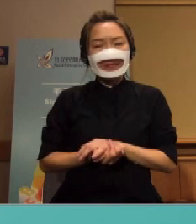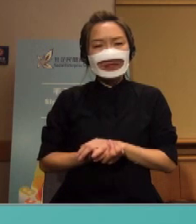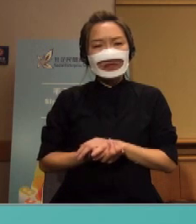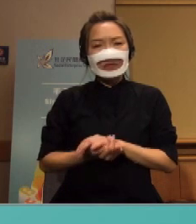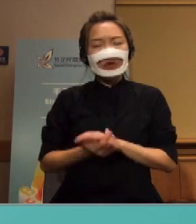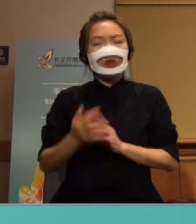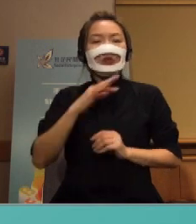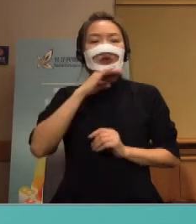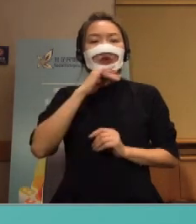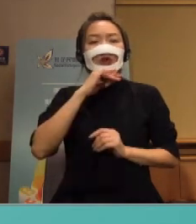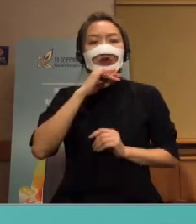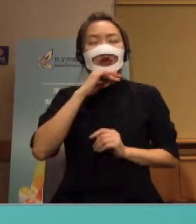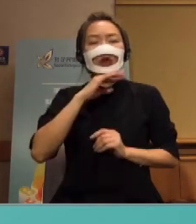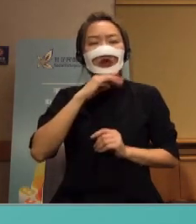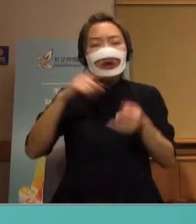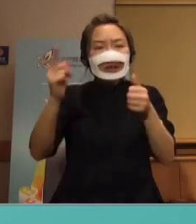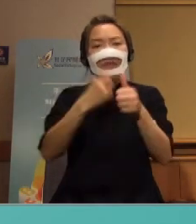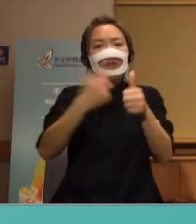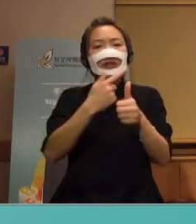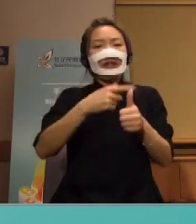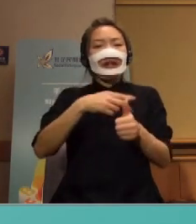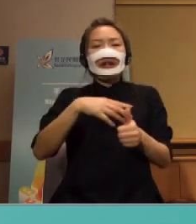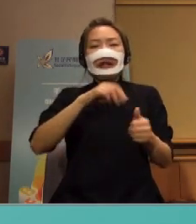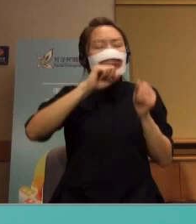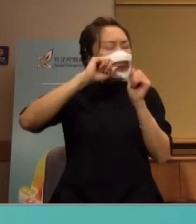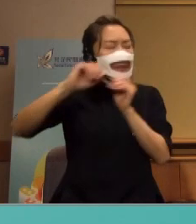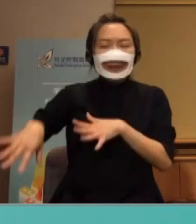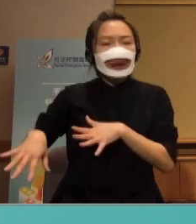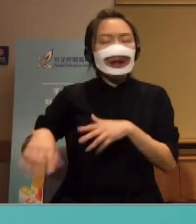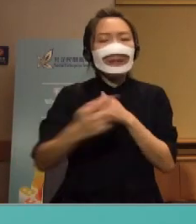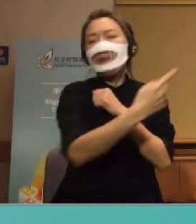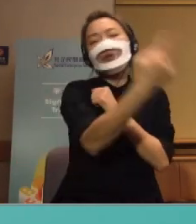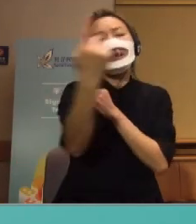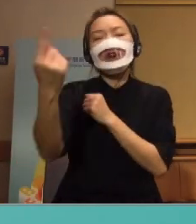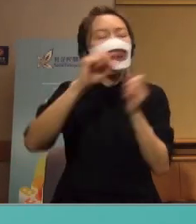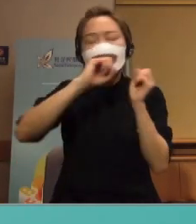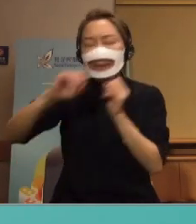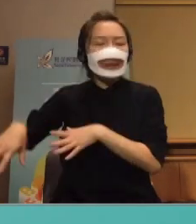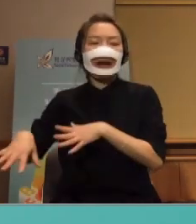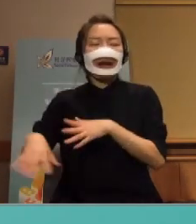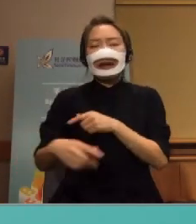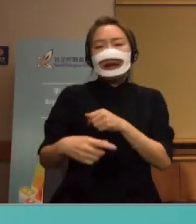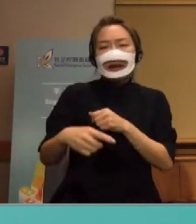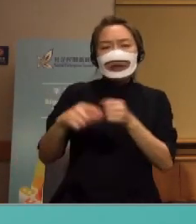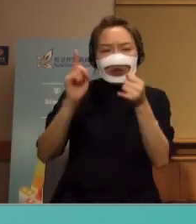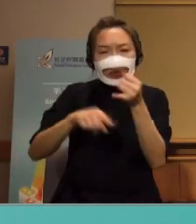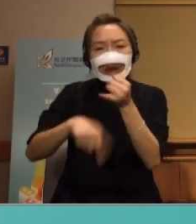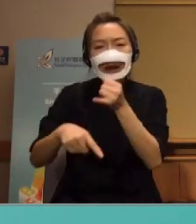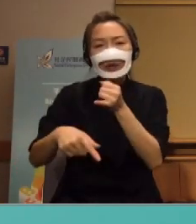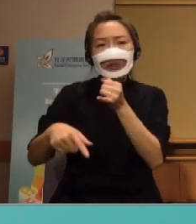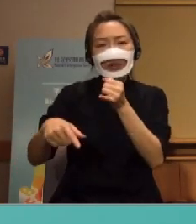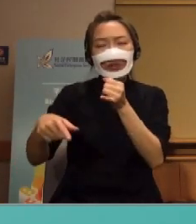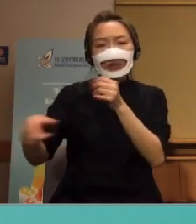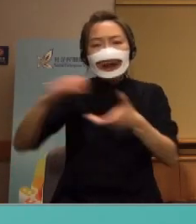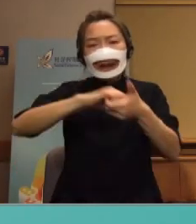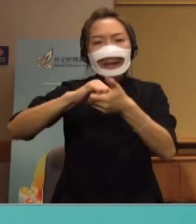intrinsically? And we asked 250 people, why are you not carbon neutral today? So question, who is here carbon neutral? Raise your hand.